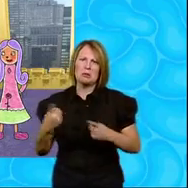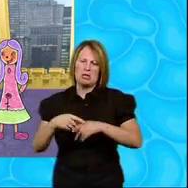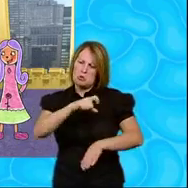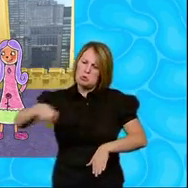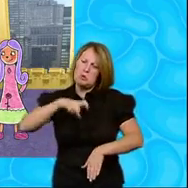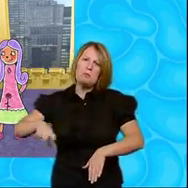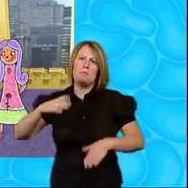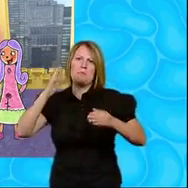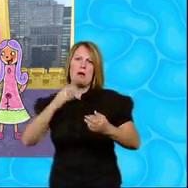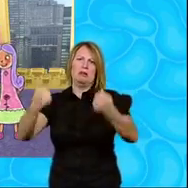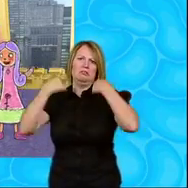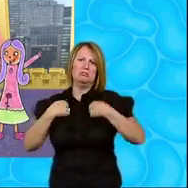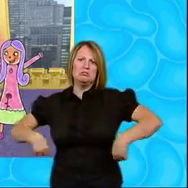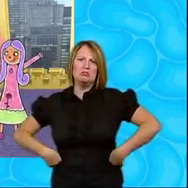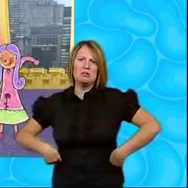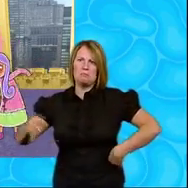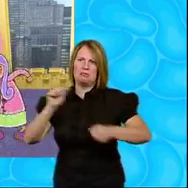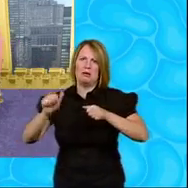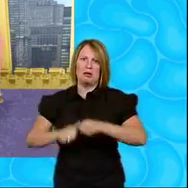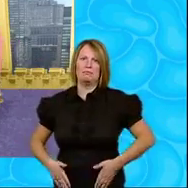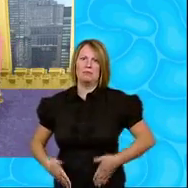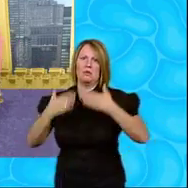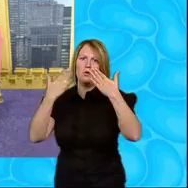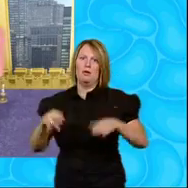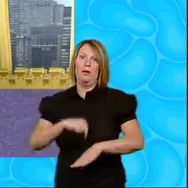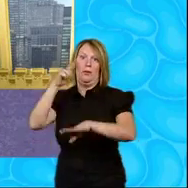stripy sheets instead. That's better.